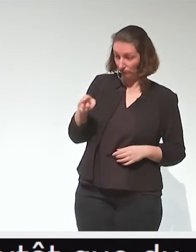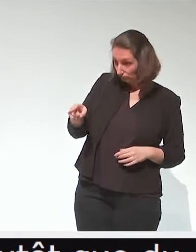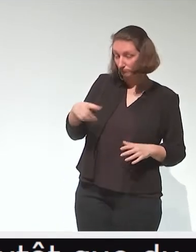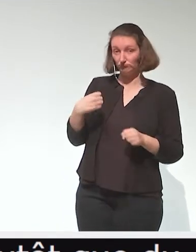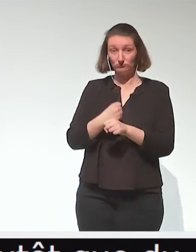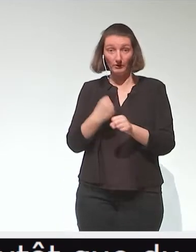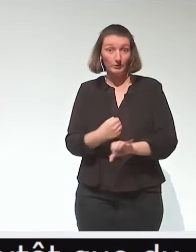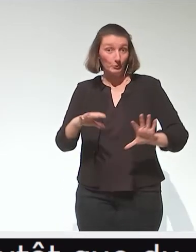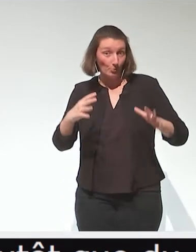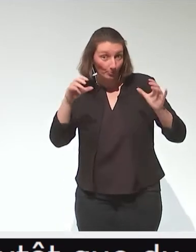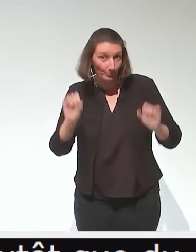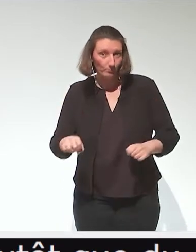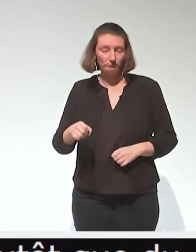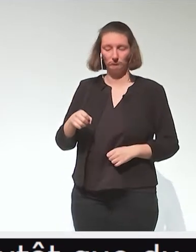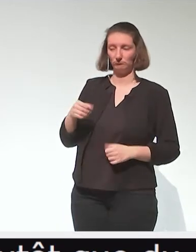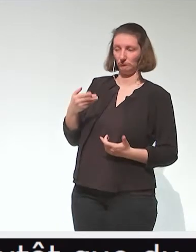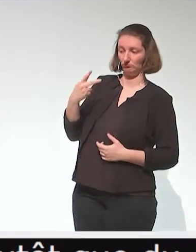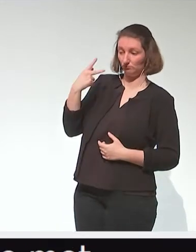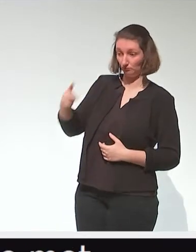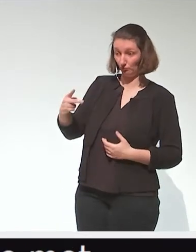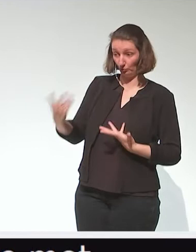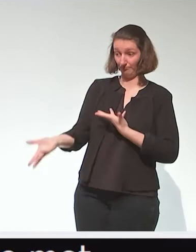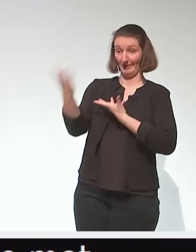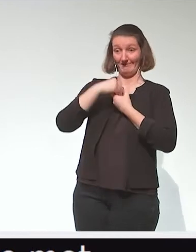what they can do, what are their skills, what is their